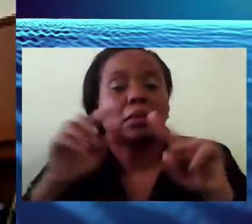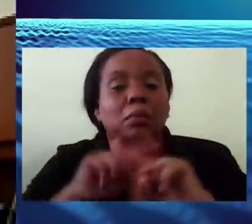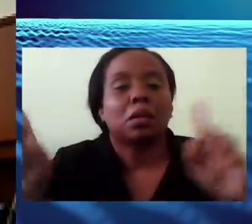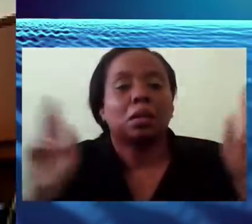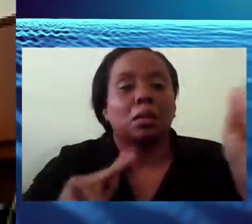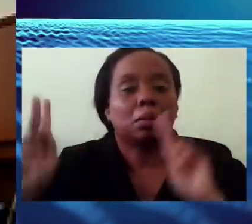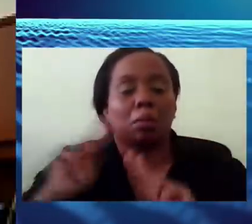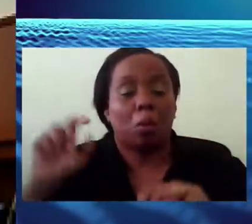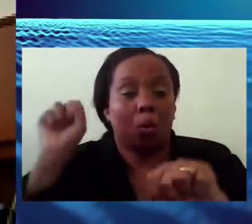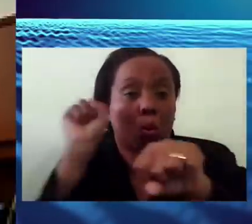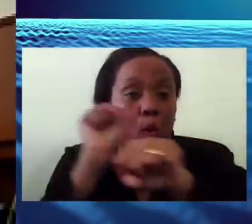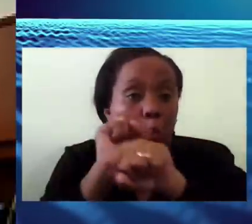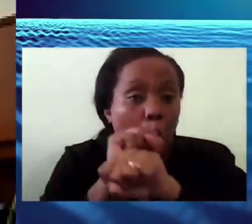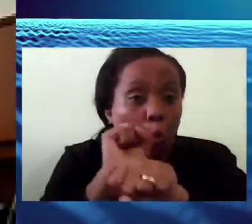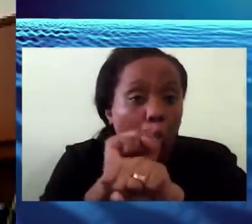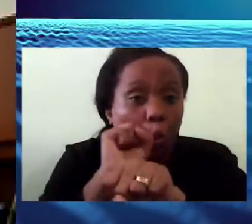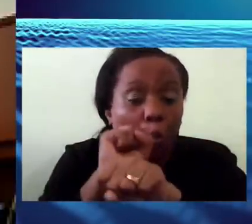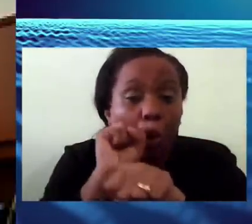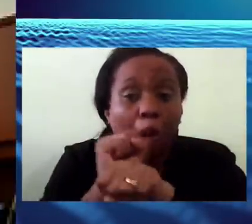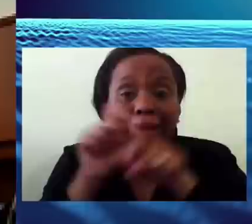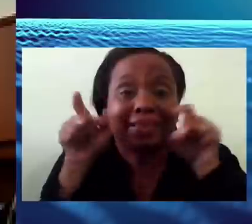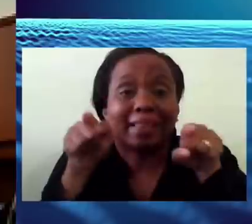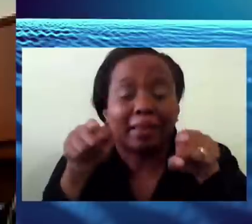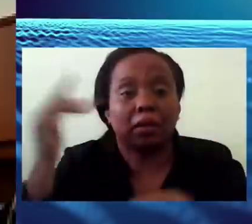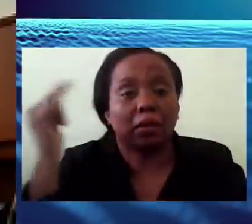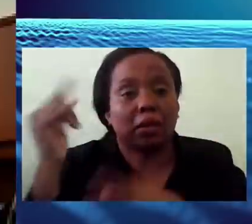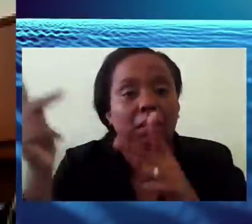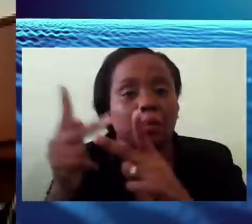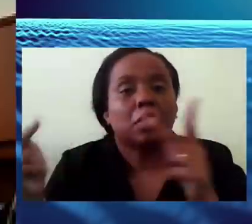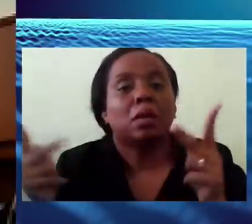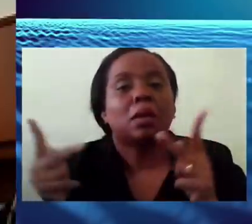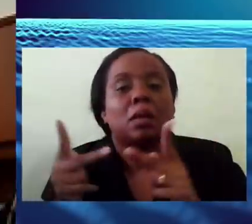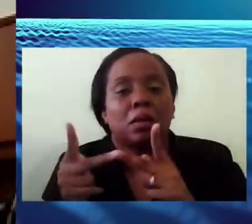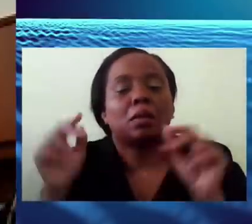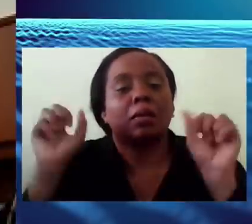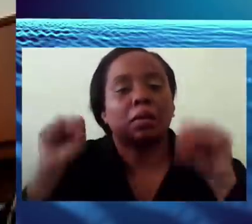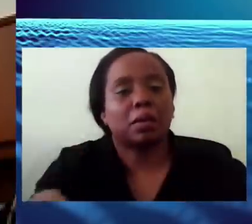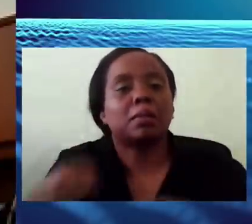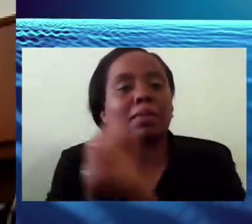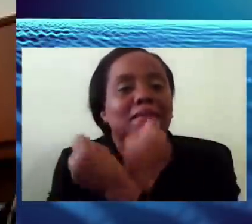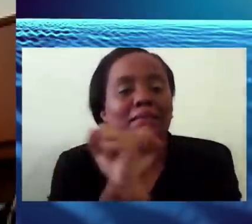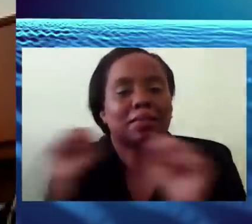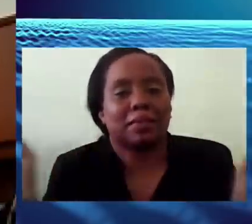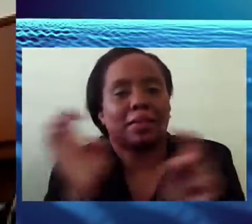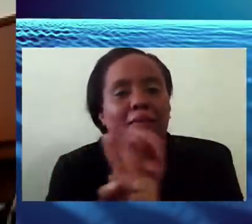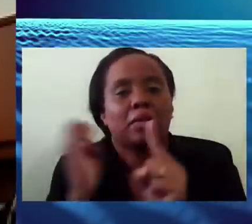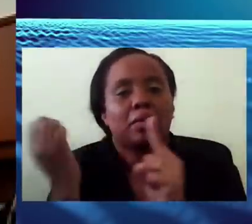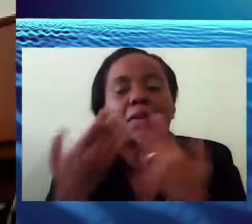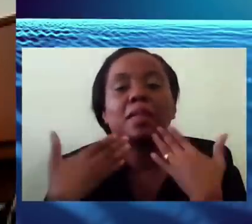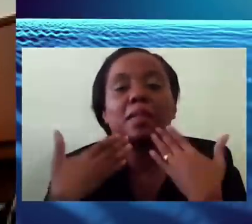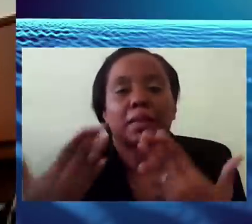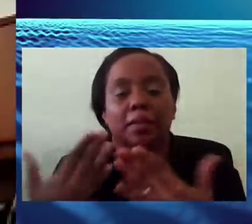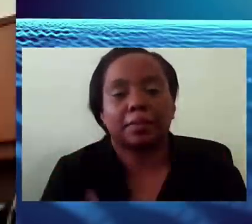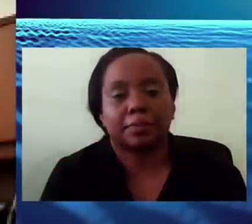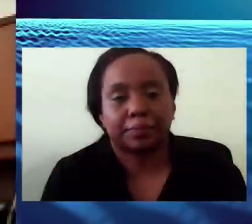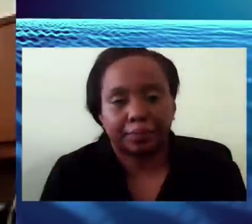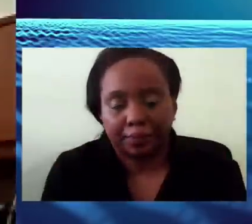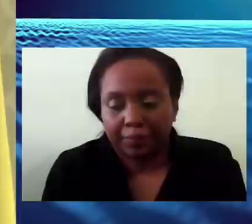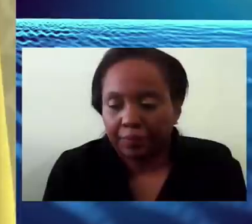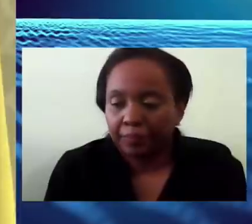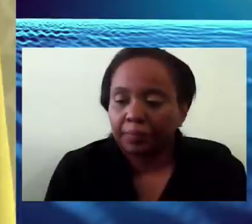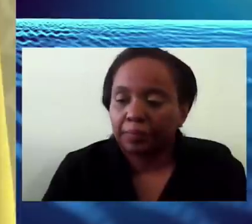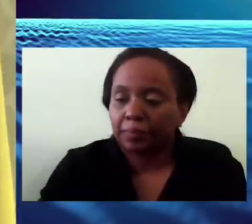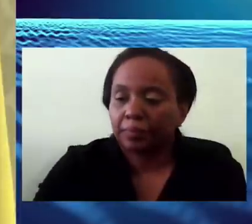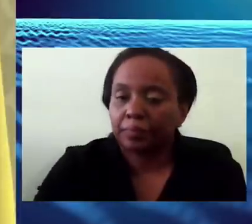work in and around the Grantley Adams International Airport are able to do so in a safe environment. Thank you very much. Thank